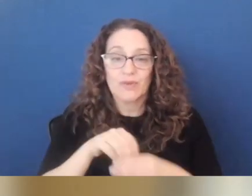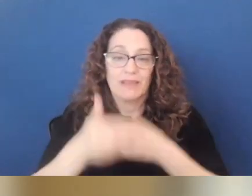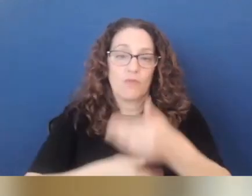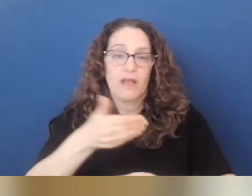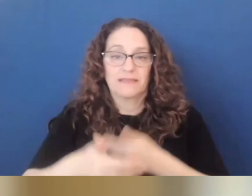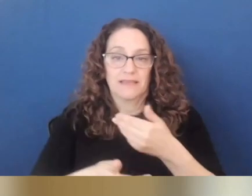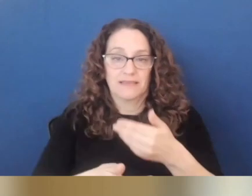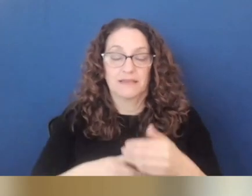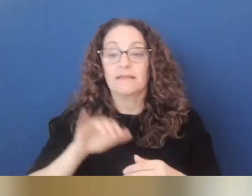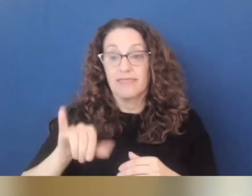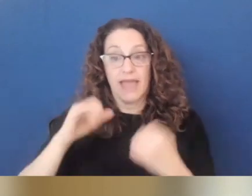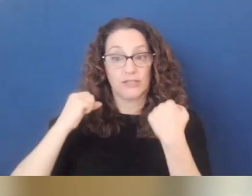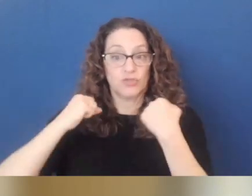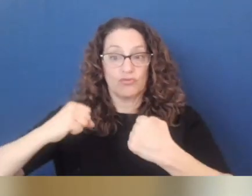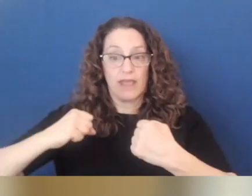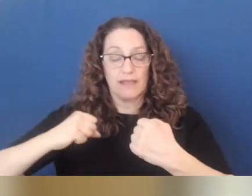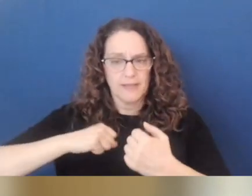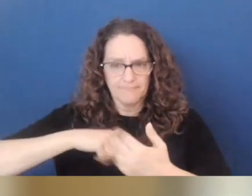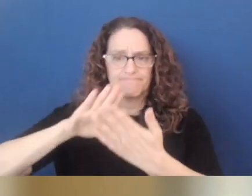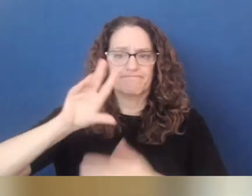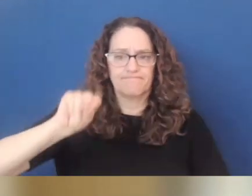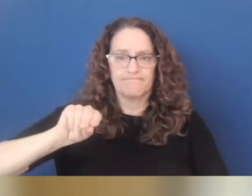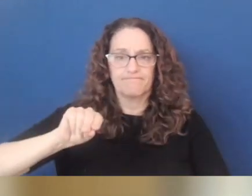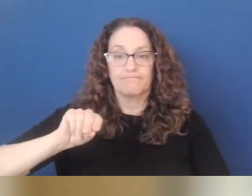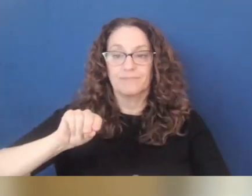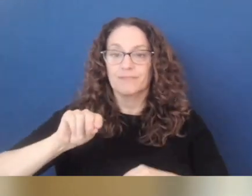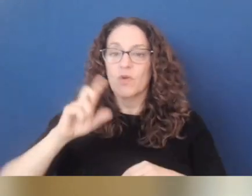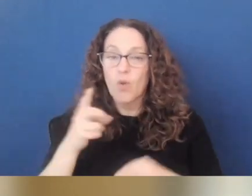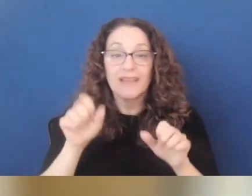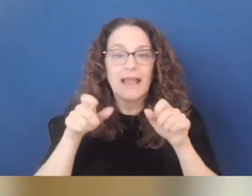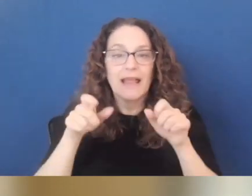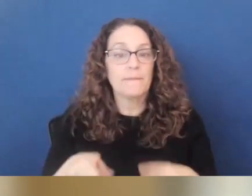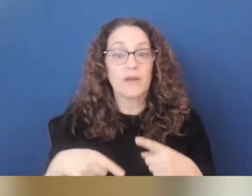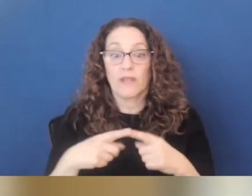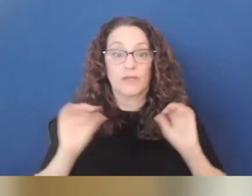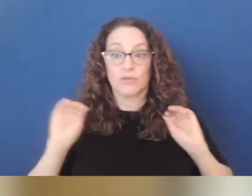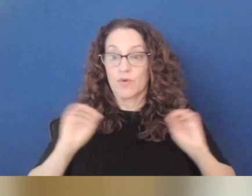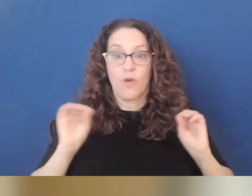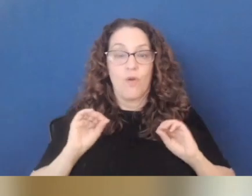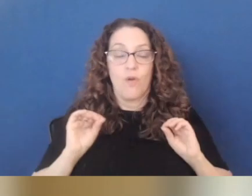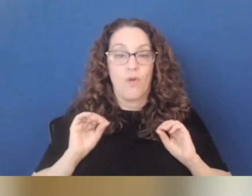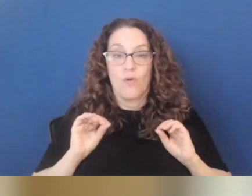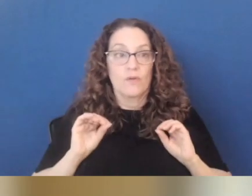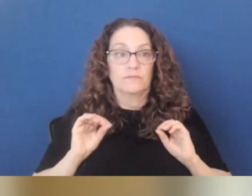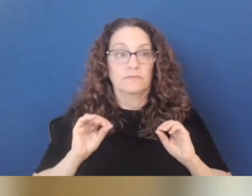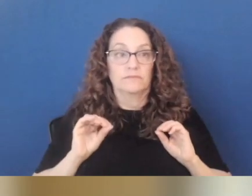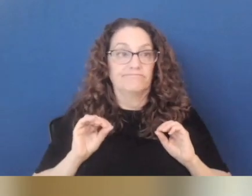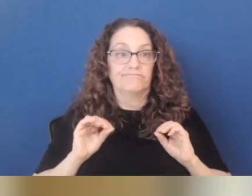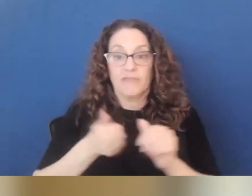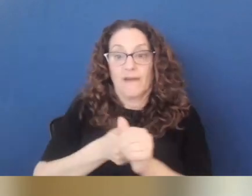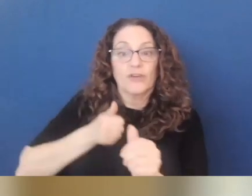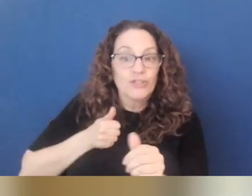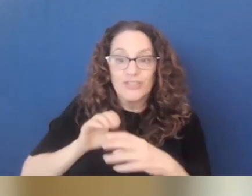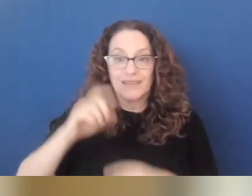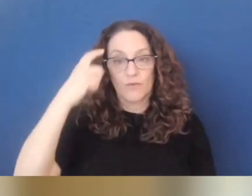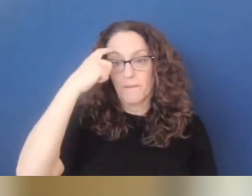there's absolutely no aversion or self-judgment in the mind. It's just seeing, you know, this is an unwholesome pattern and